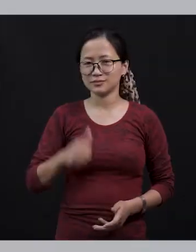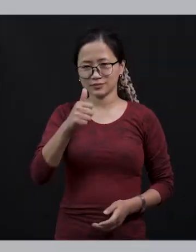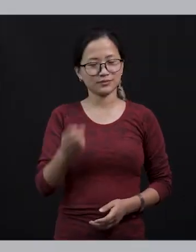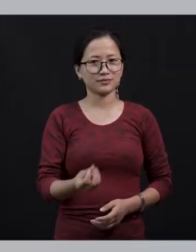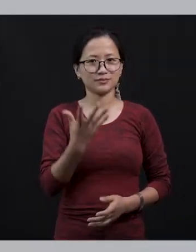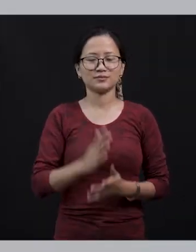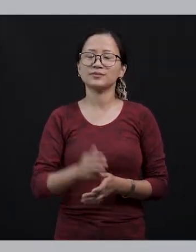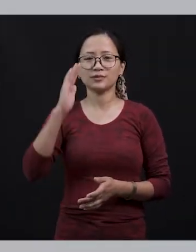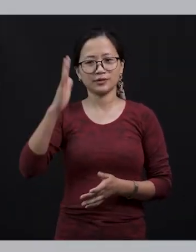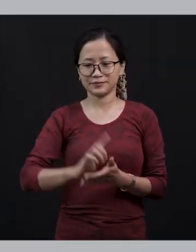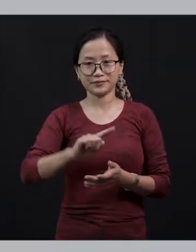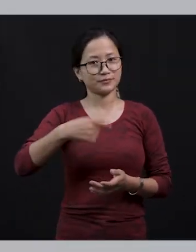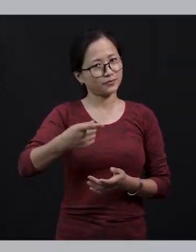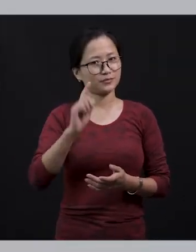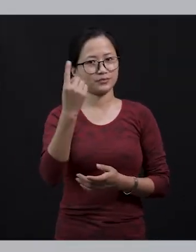Good morning and hi everyone.